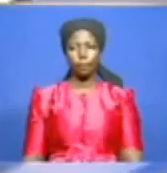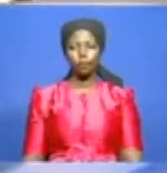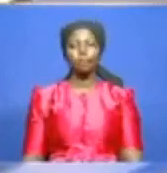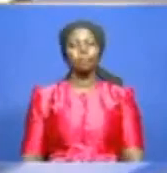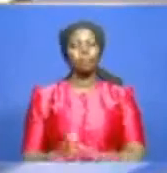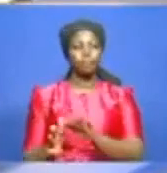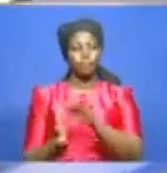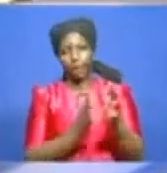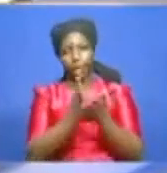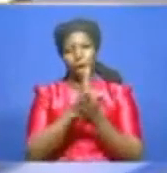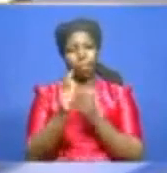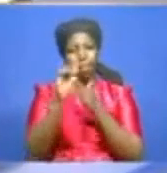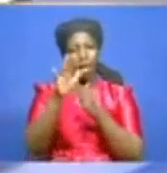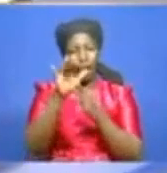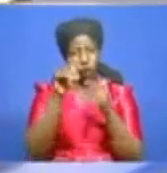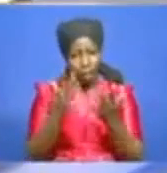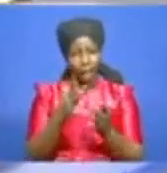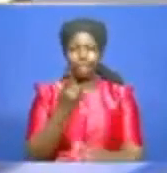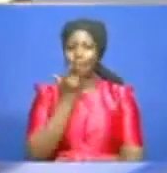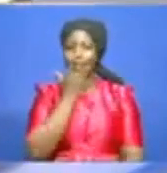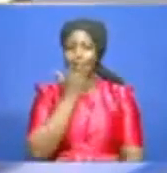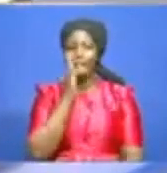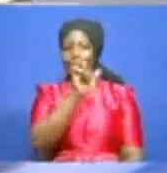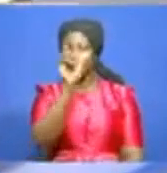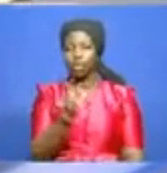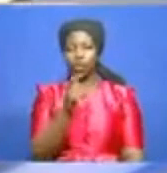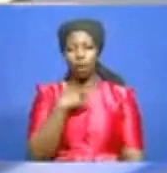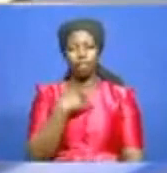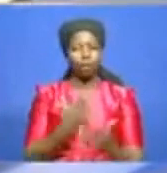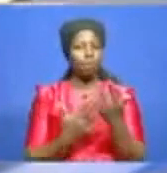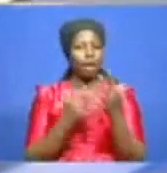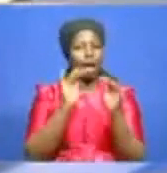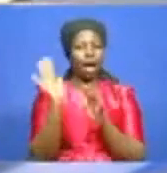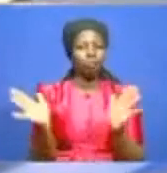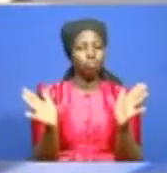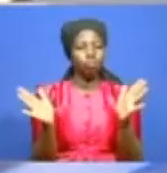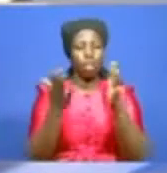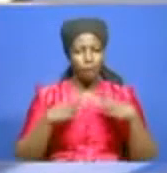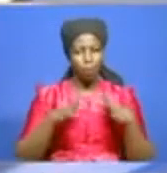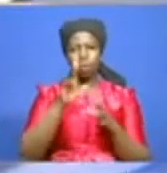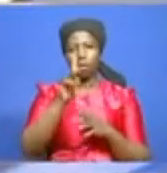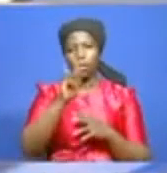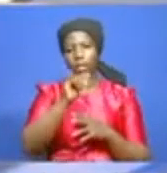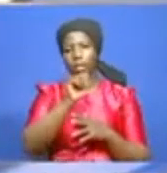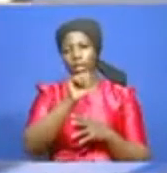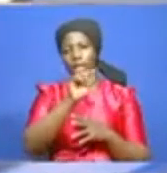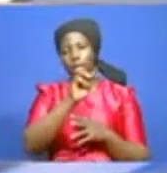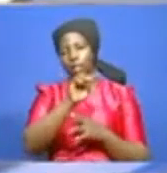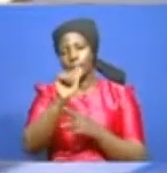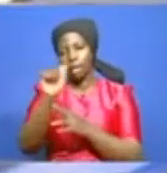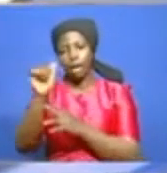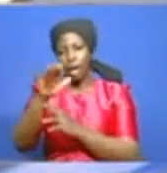And a section of leaders drawn from the Nyanza region has rallied residents of Kiambaa constituency behind the Building